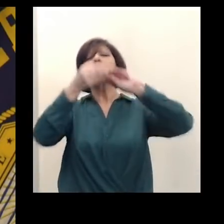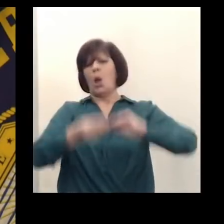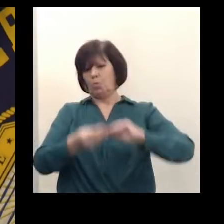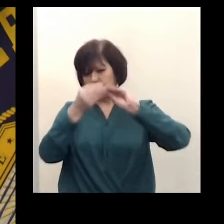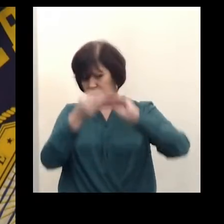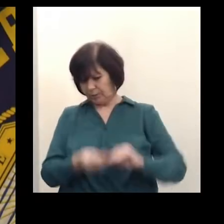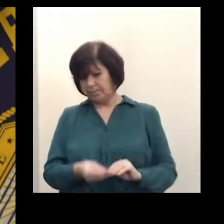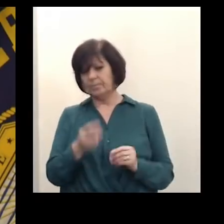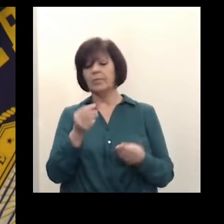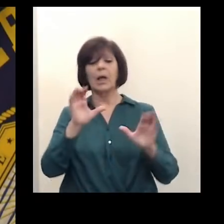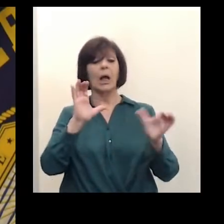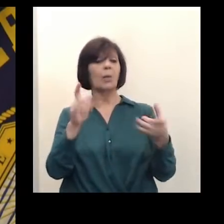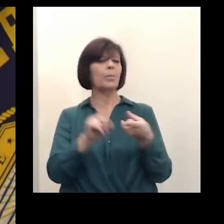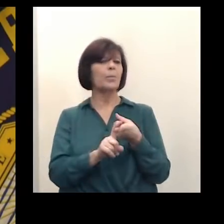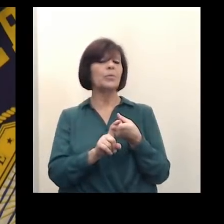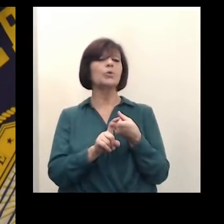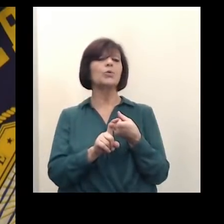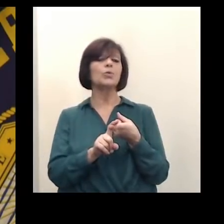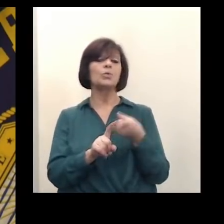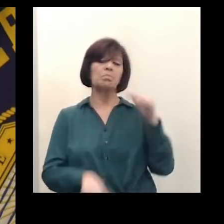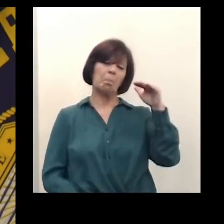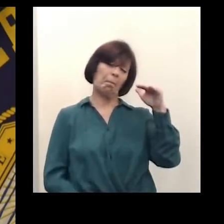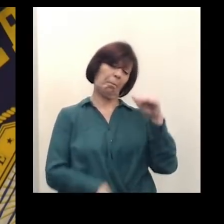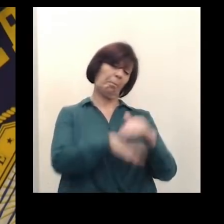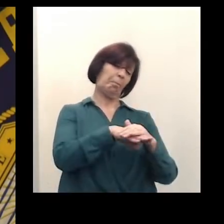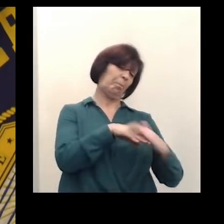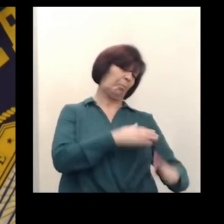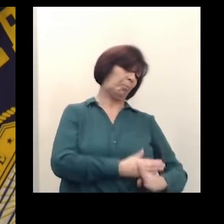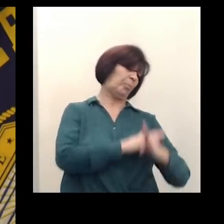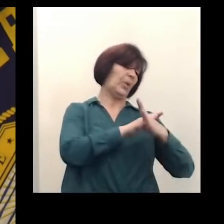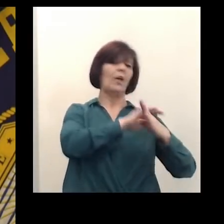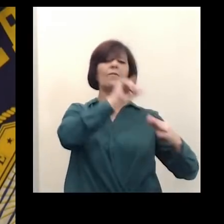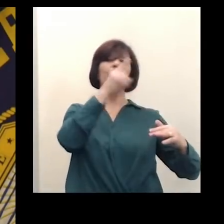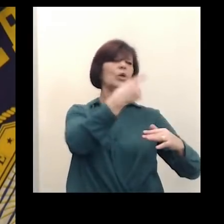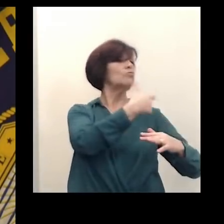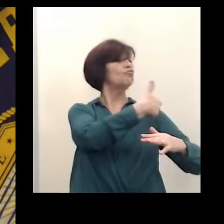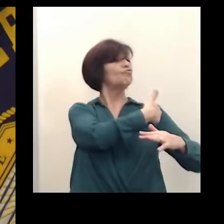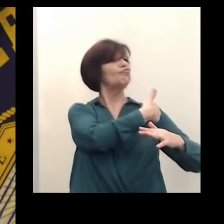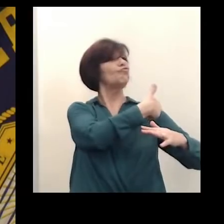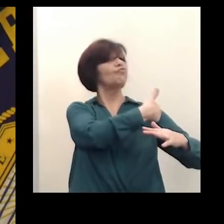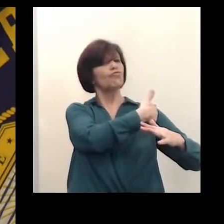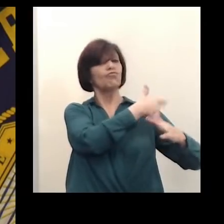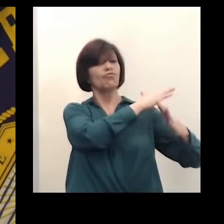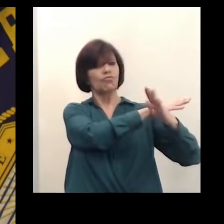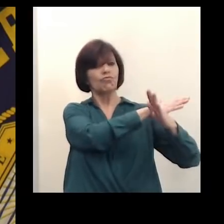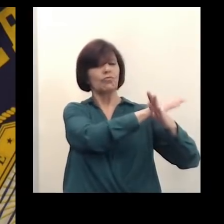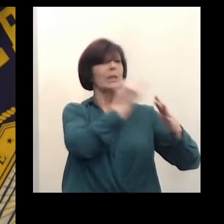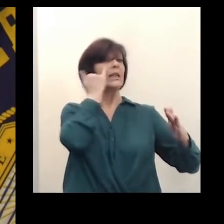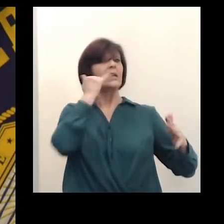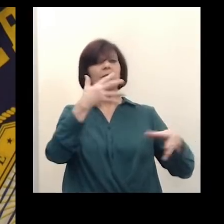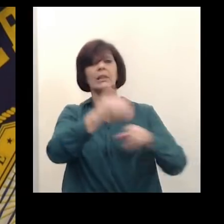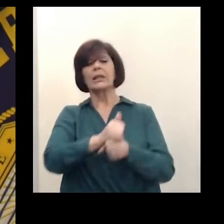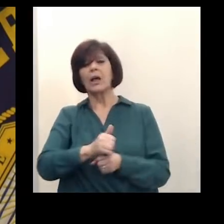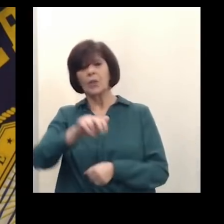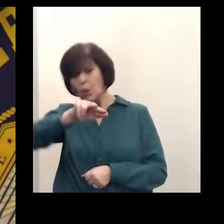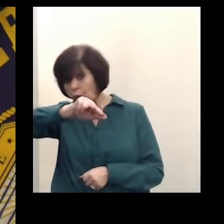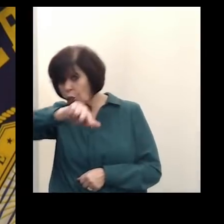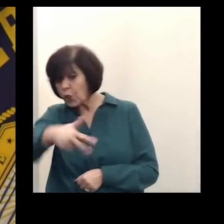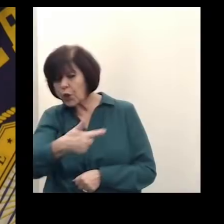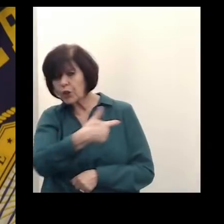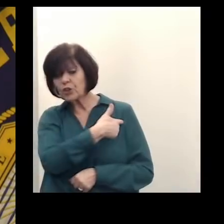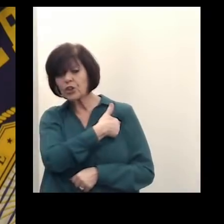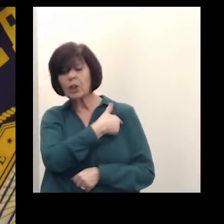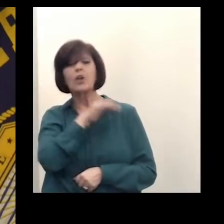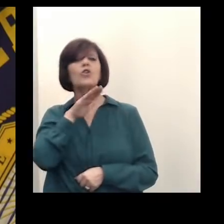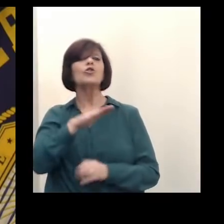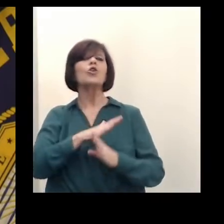the maximal degree of protection that you had after the first 2 shots, if you receive a booster shot with either Pfizer or Moderna, the levels of